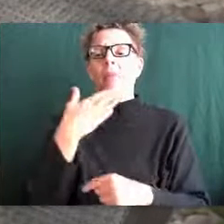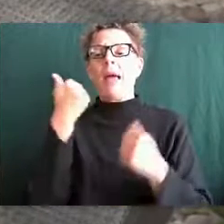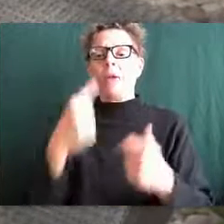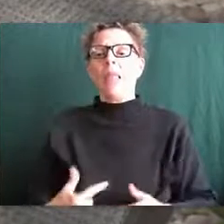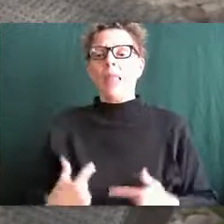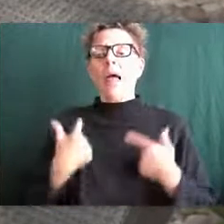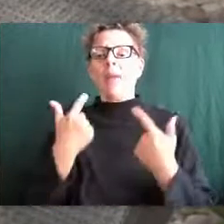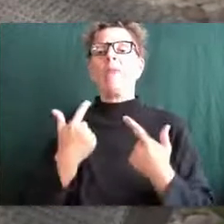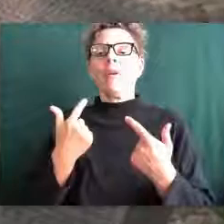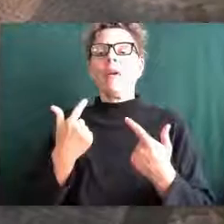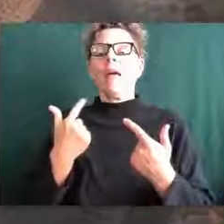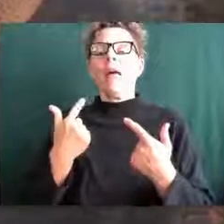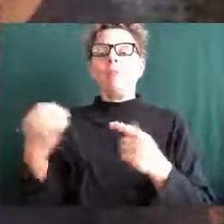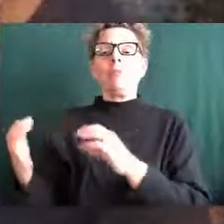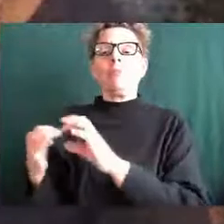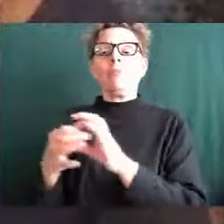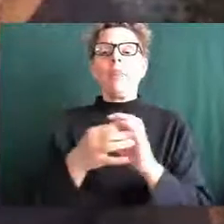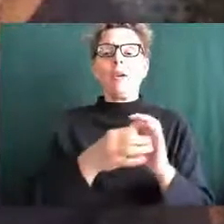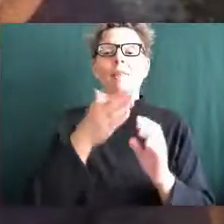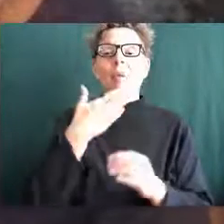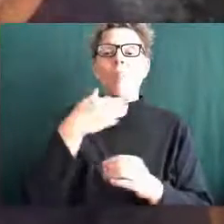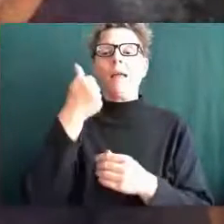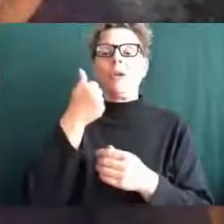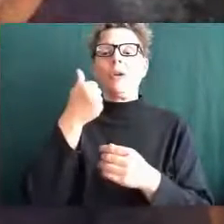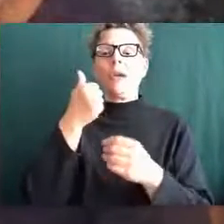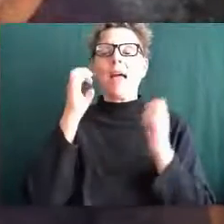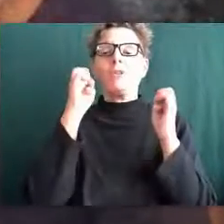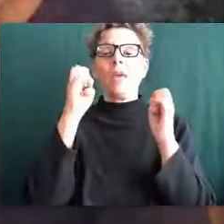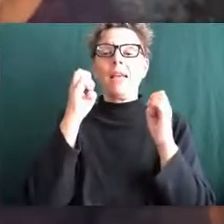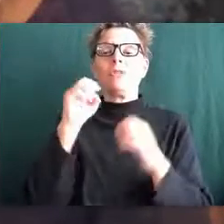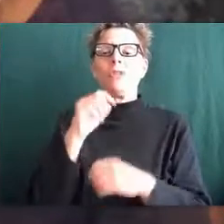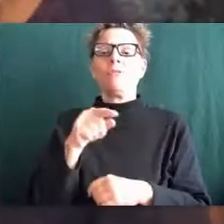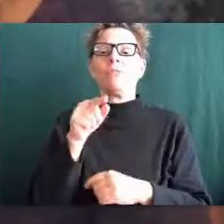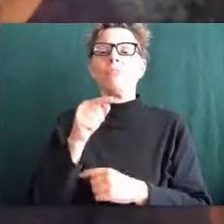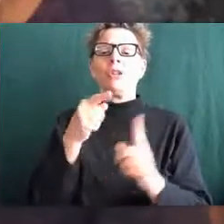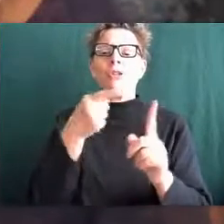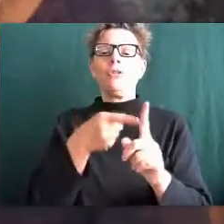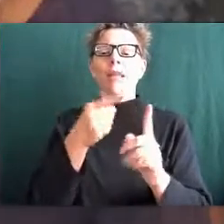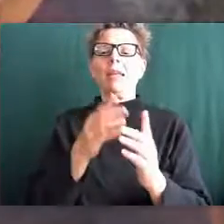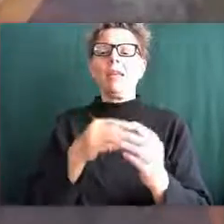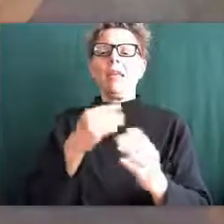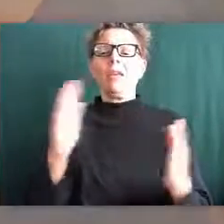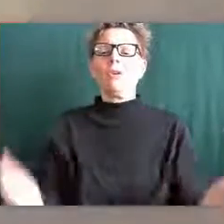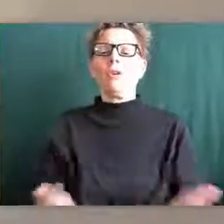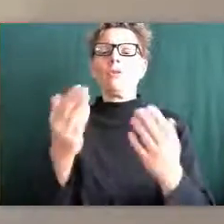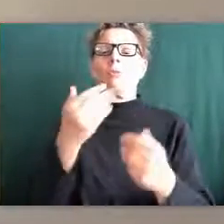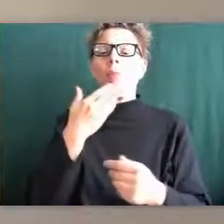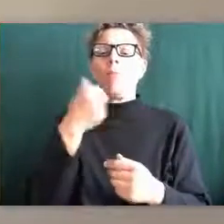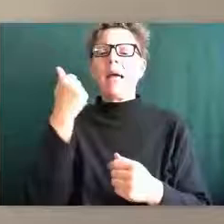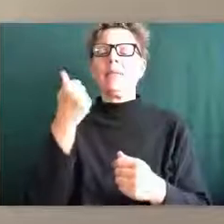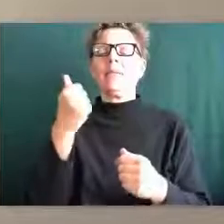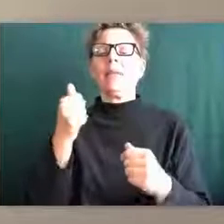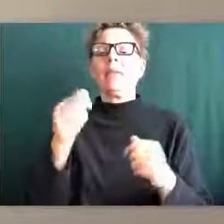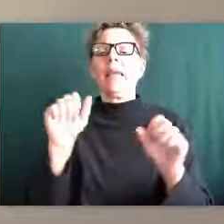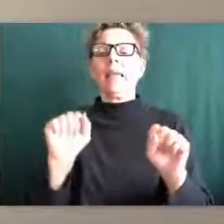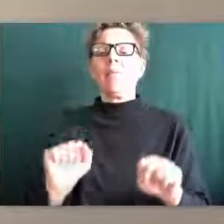have a better education. She encouraged people to be the best they could be. Again, when I came in Women in